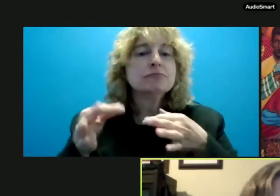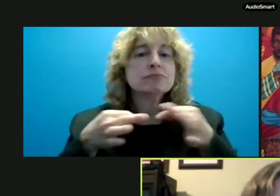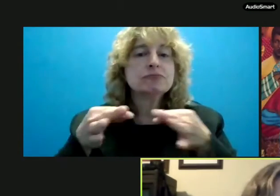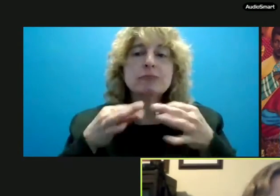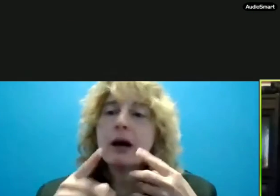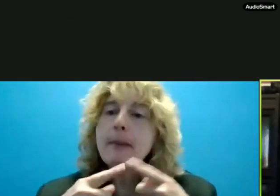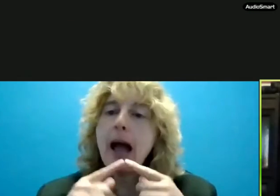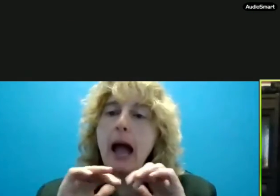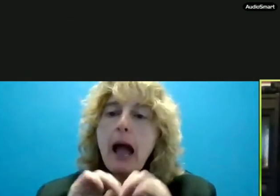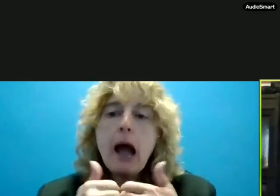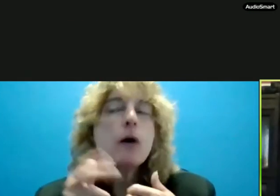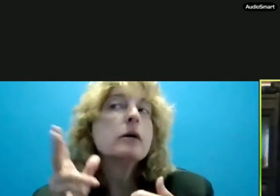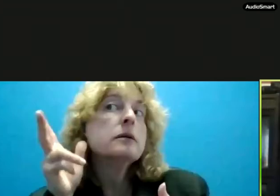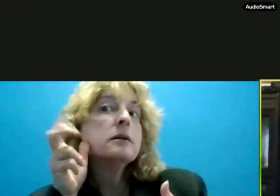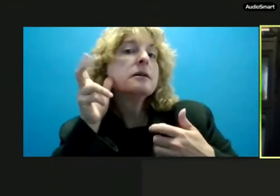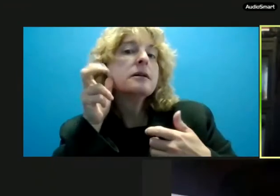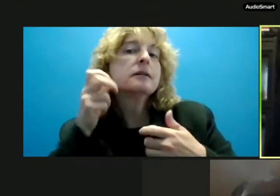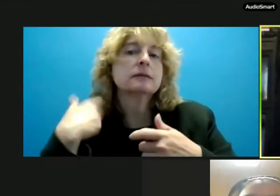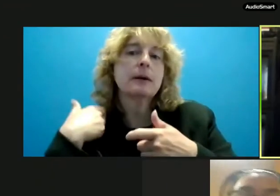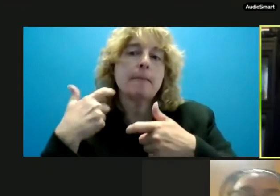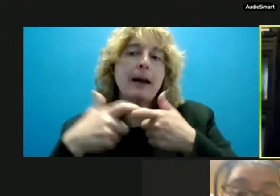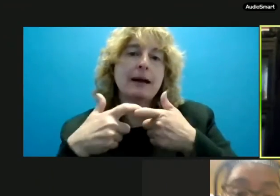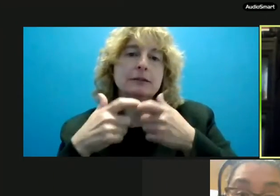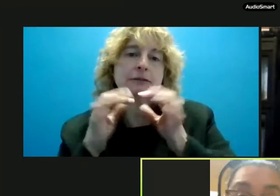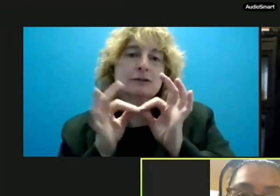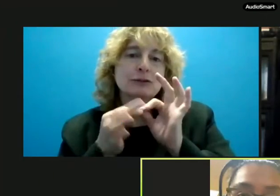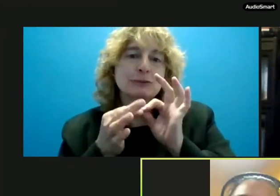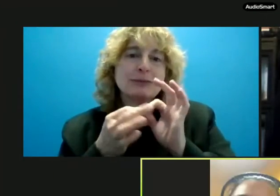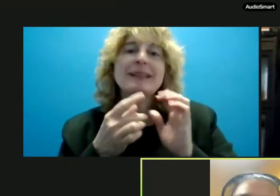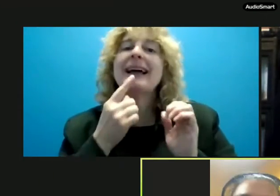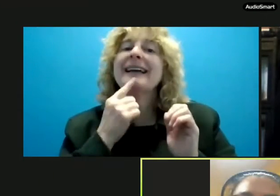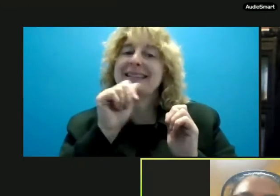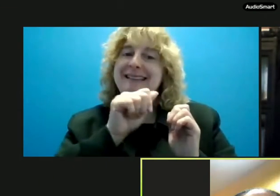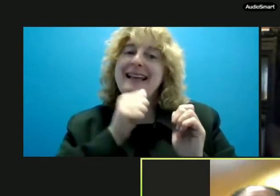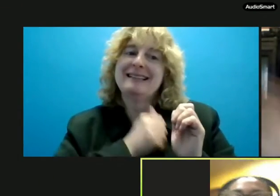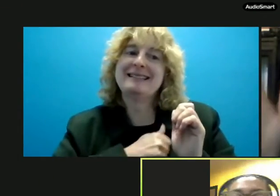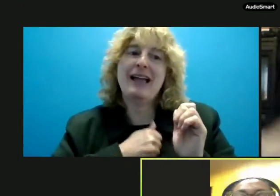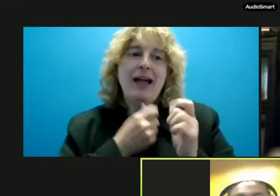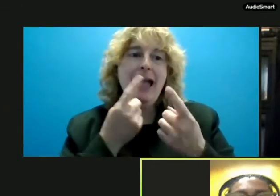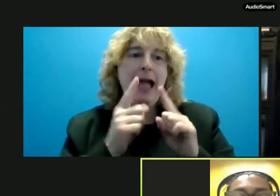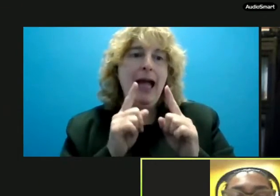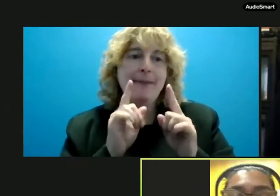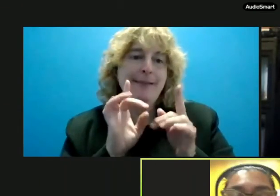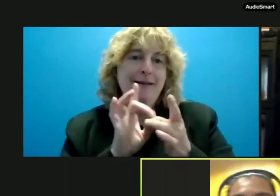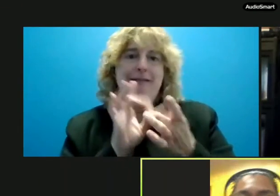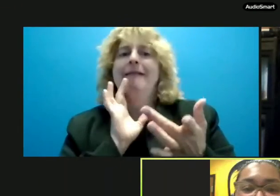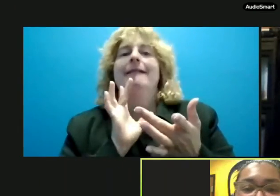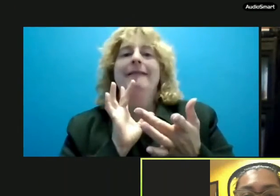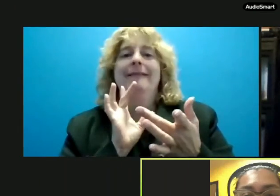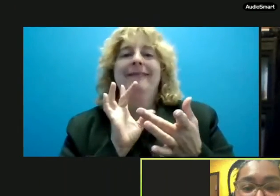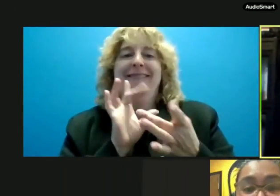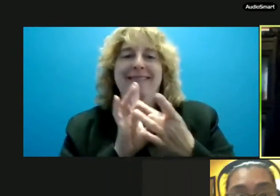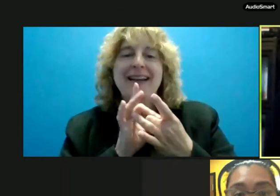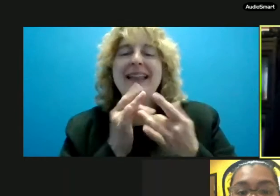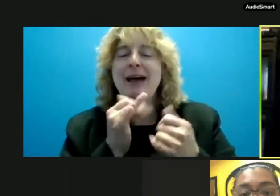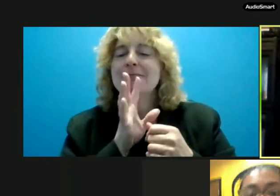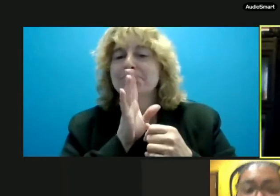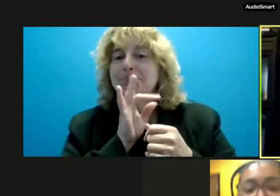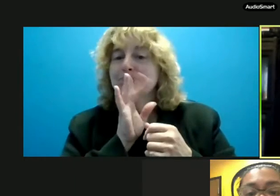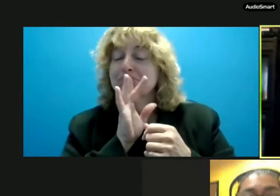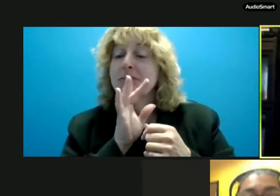interpretation? Yes, sorry. was disconnected. But to listen to this video in Spanish,